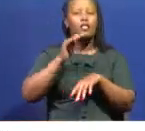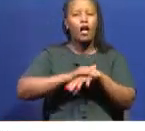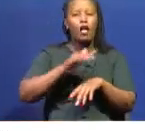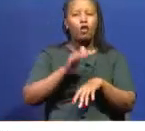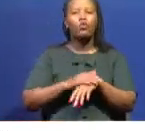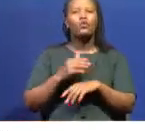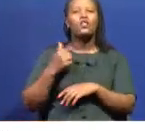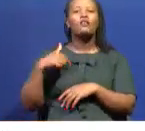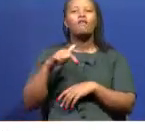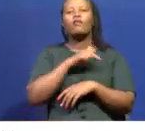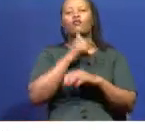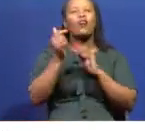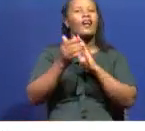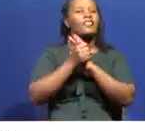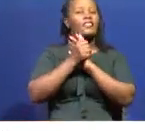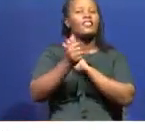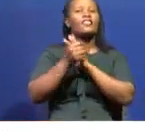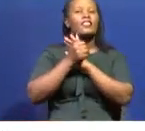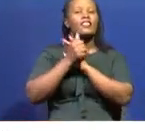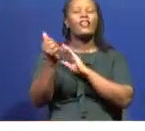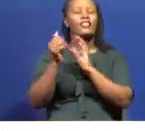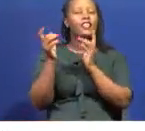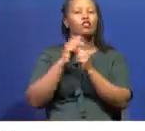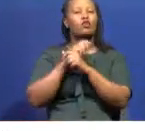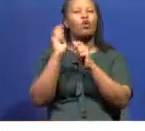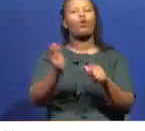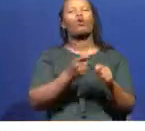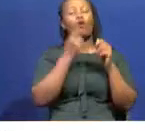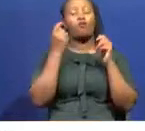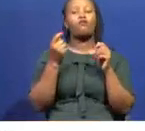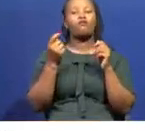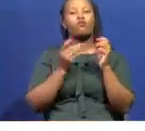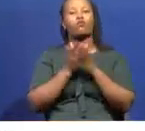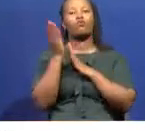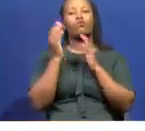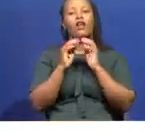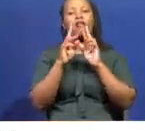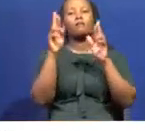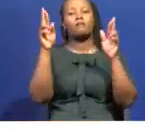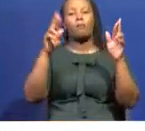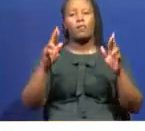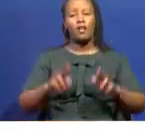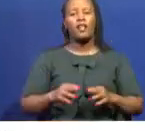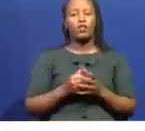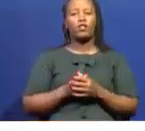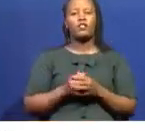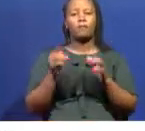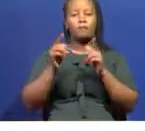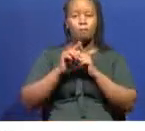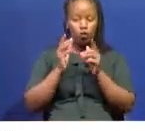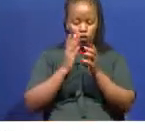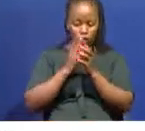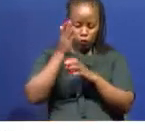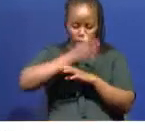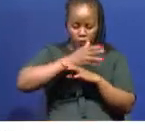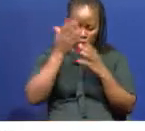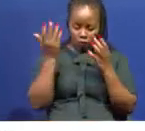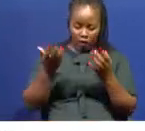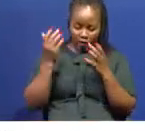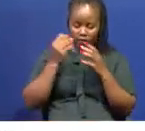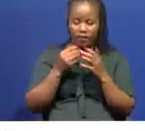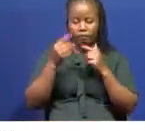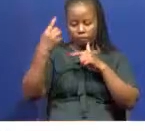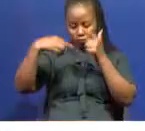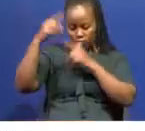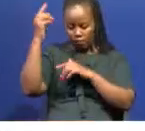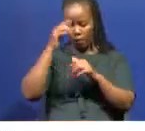us talented golfers from East Africa to go to the bigger stage internationally. And after making cuts in most of the